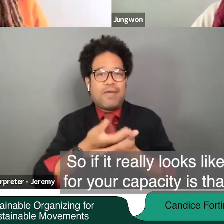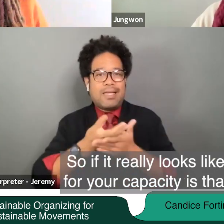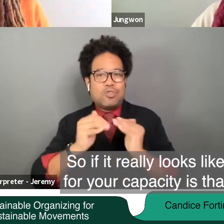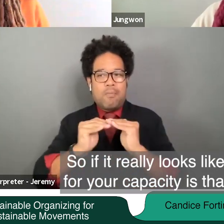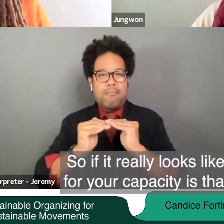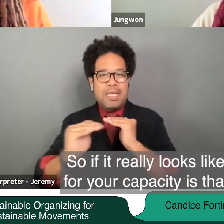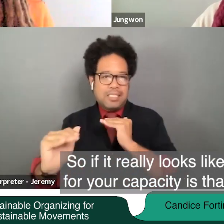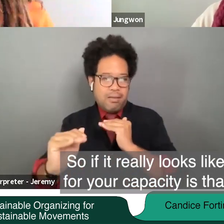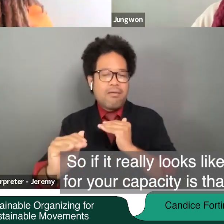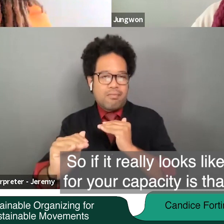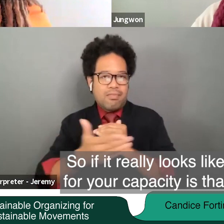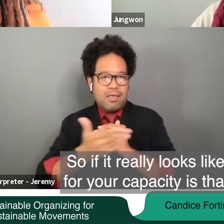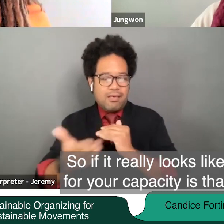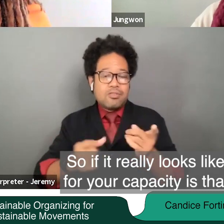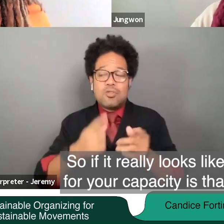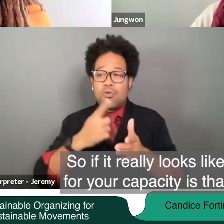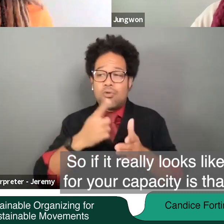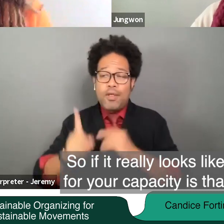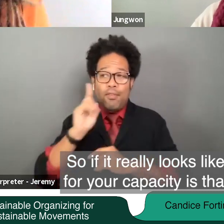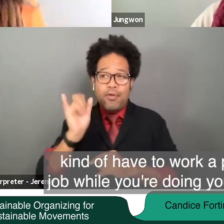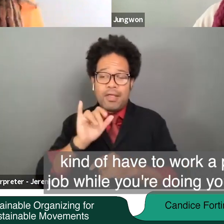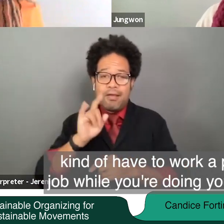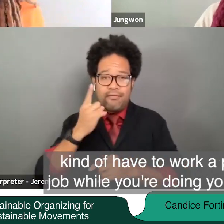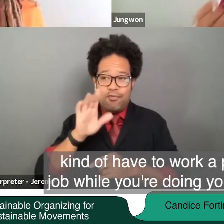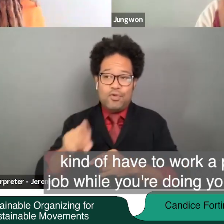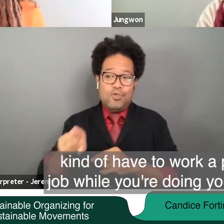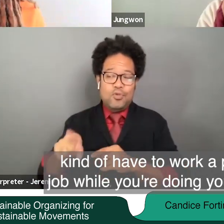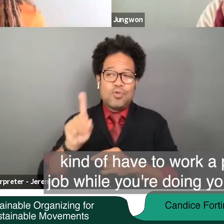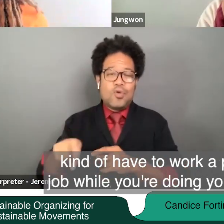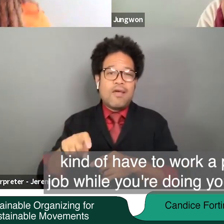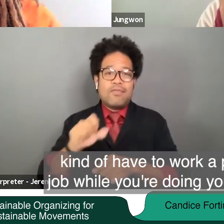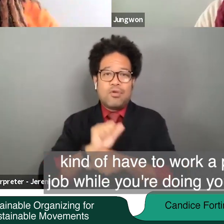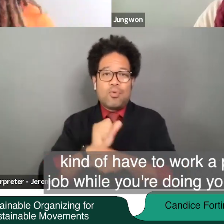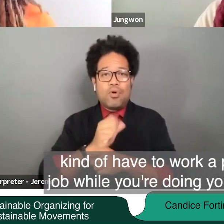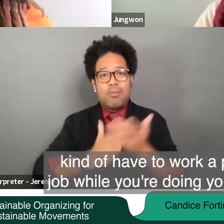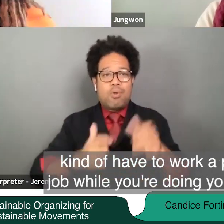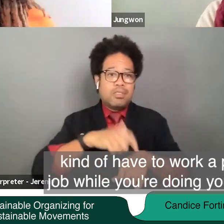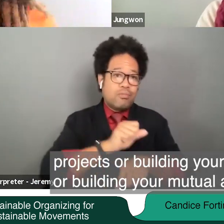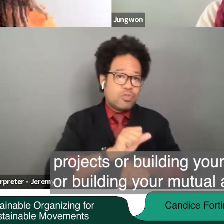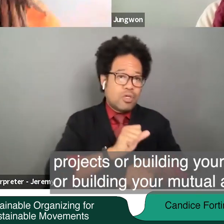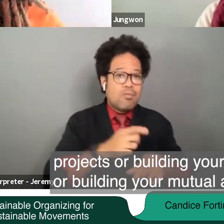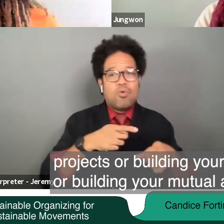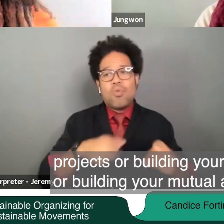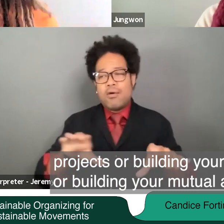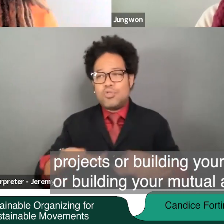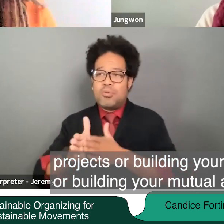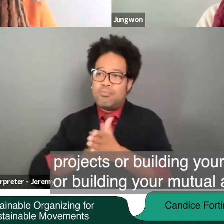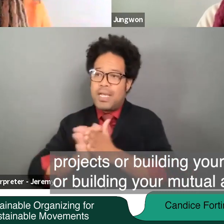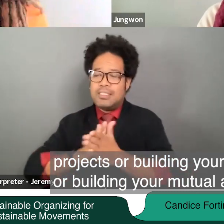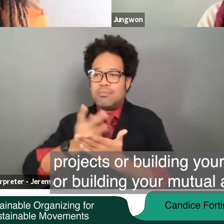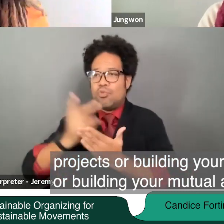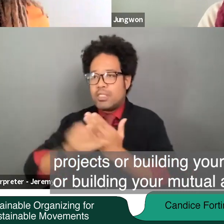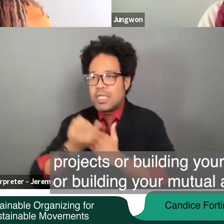things. So if what it really looks like for you, for your capacity is that you do kind of have to work a part-time job while you're doing your passion projects or building your